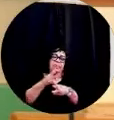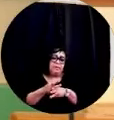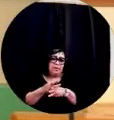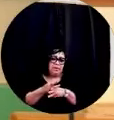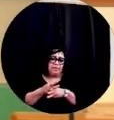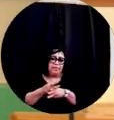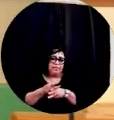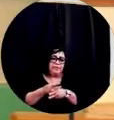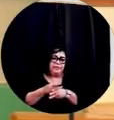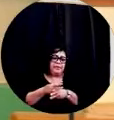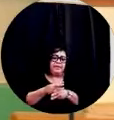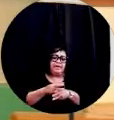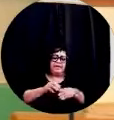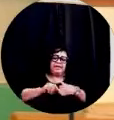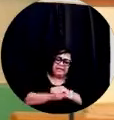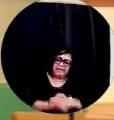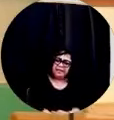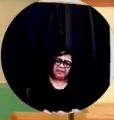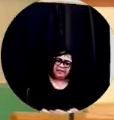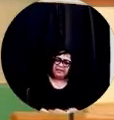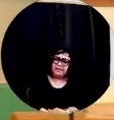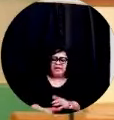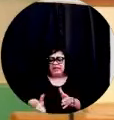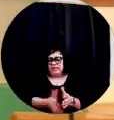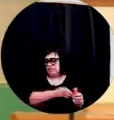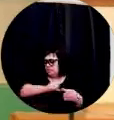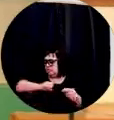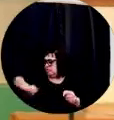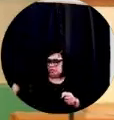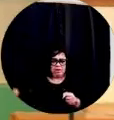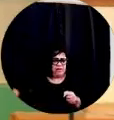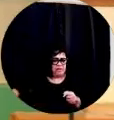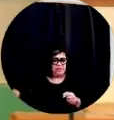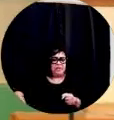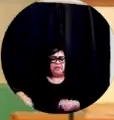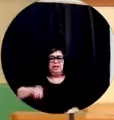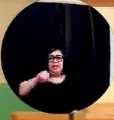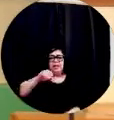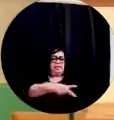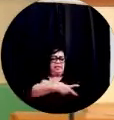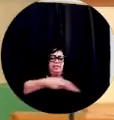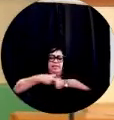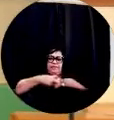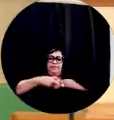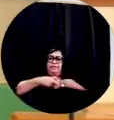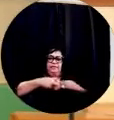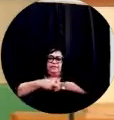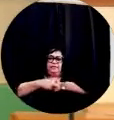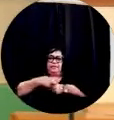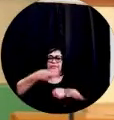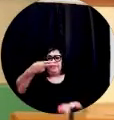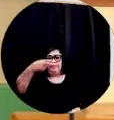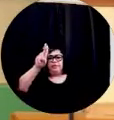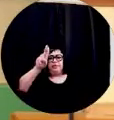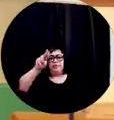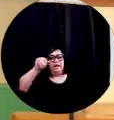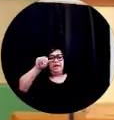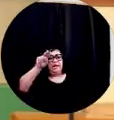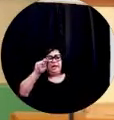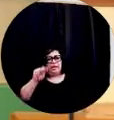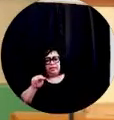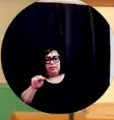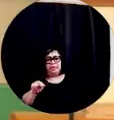homicides, vandalism, and carjackings, human trafficking and opioid